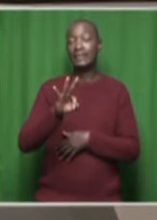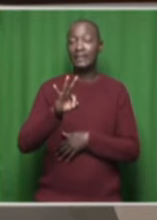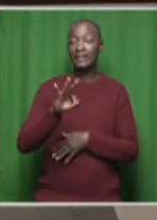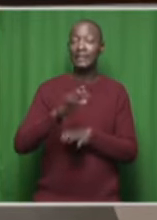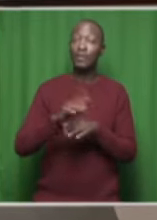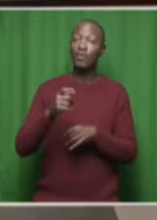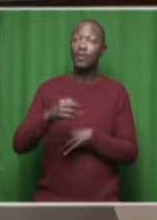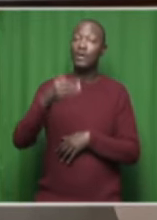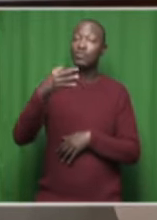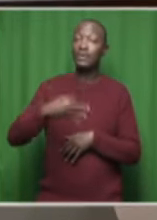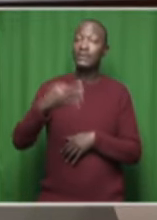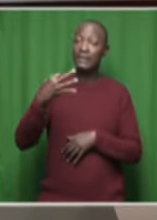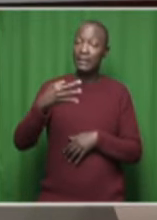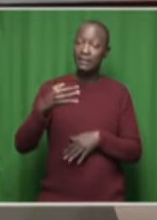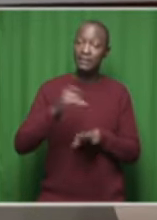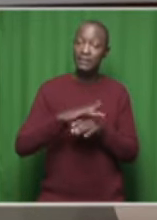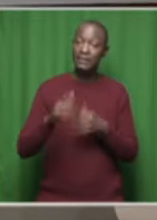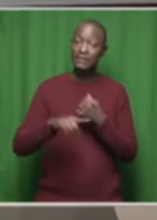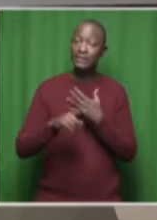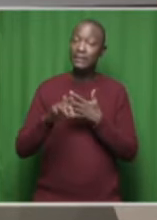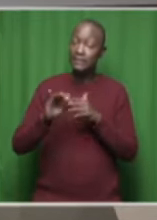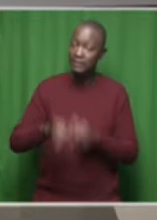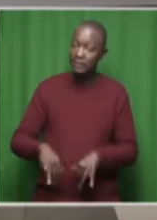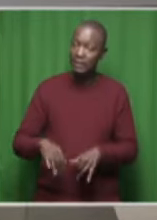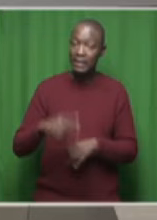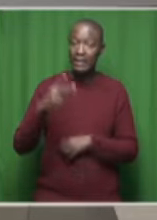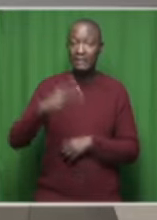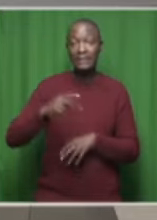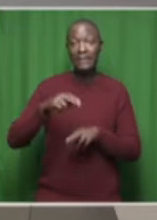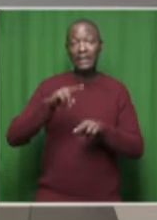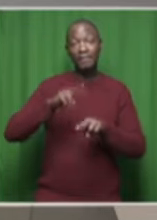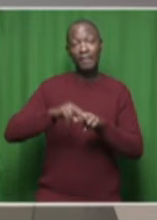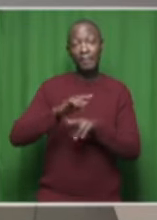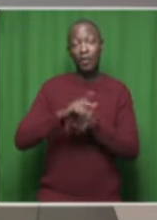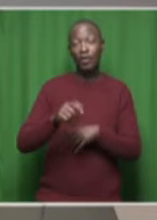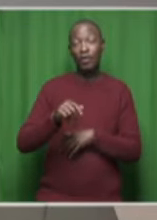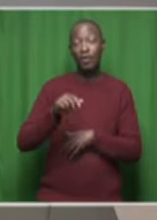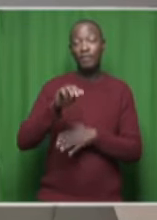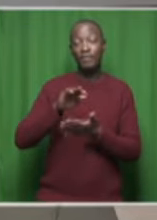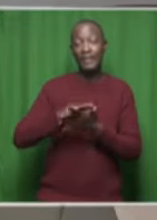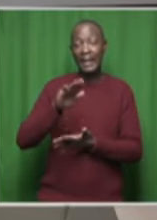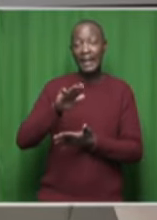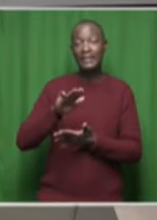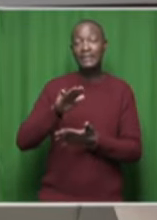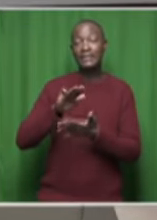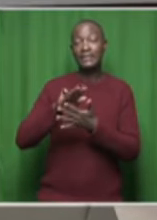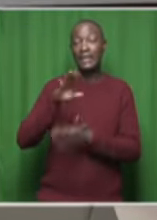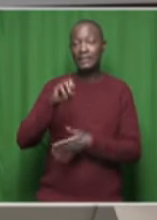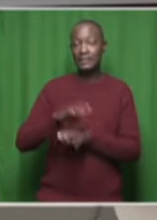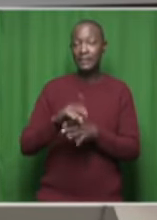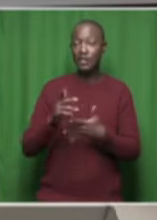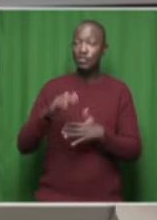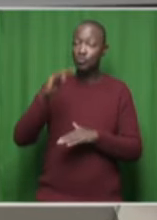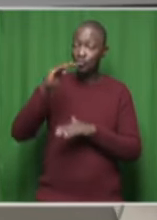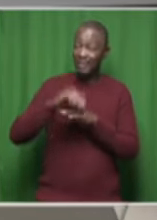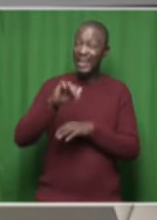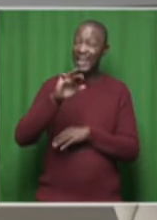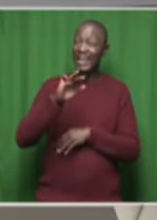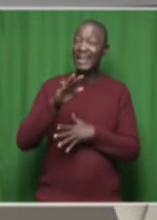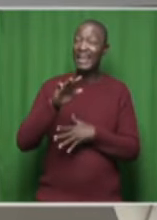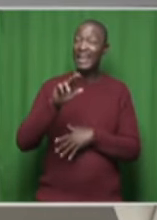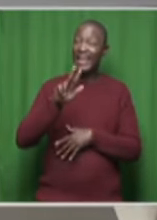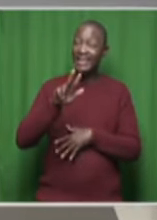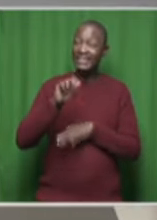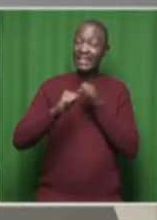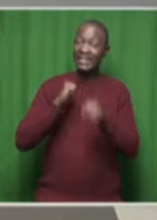emergency that lasted until the 2nd of February 1990. Mm-hmm. So the bulk of the 8 years of existence of the UDF,